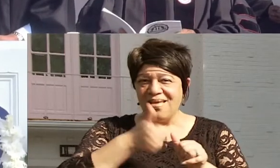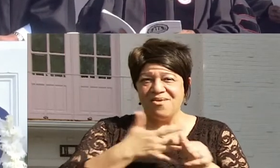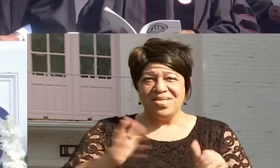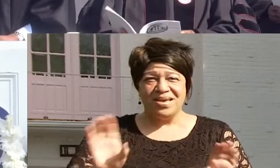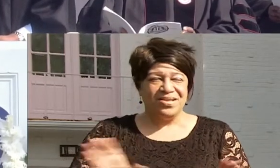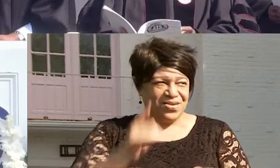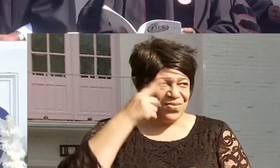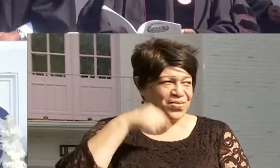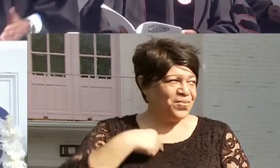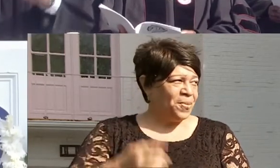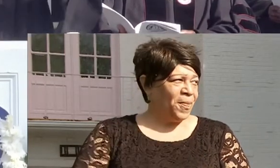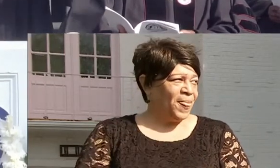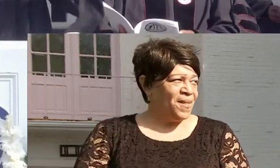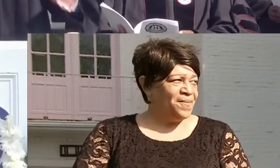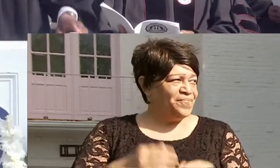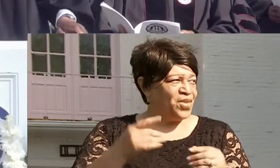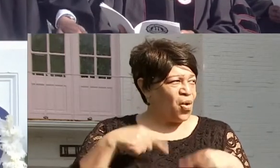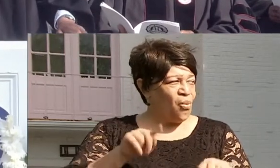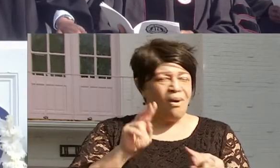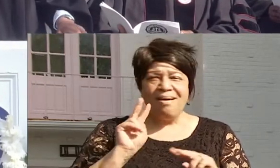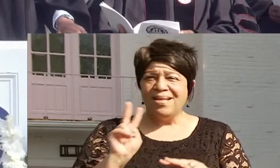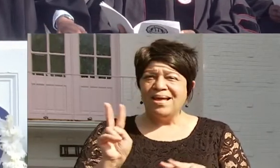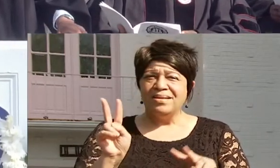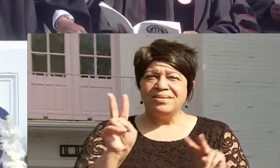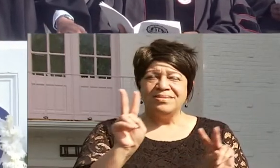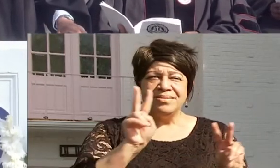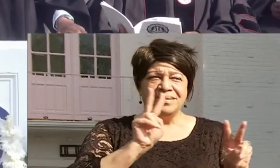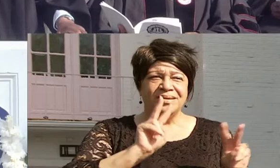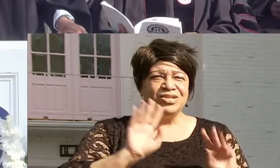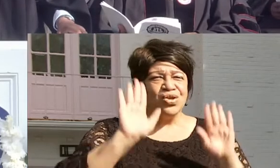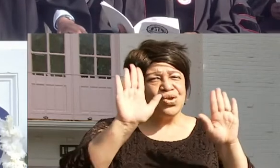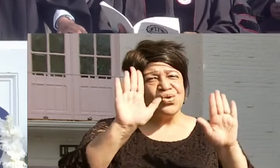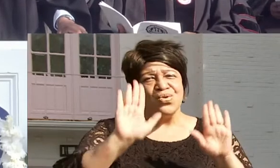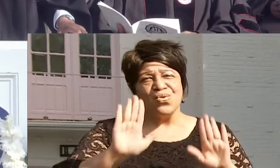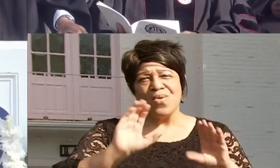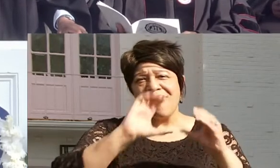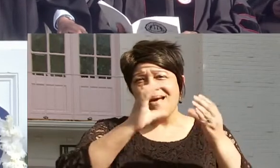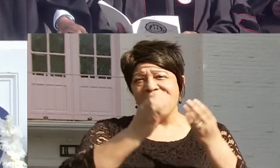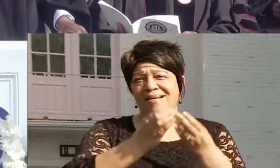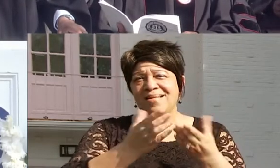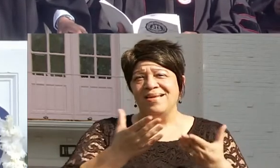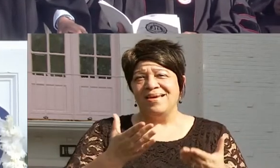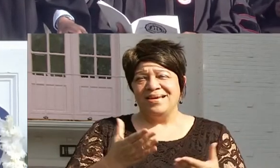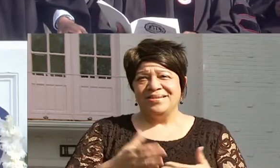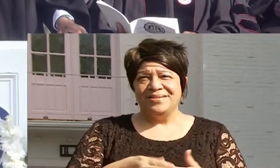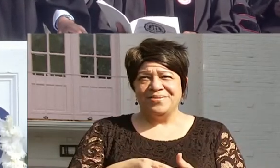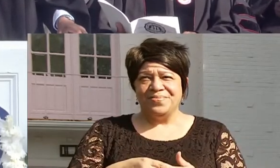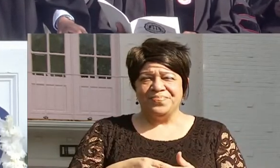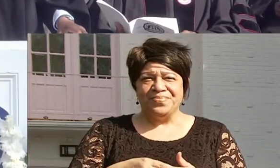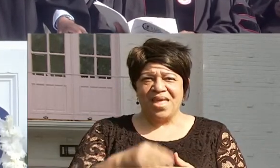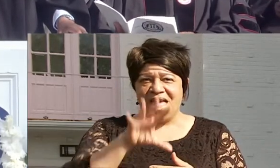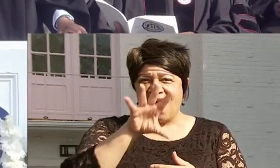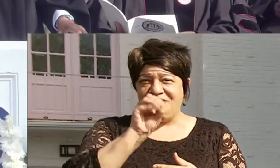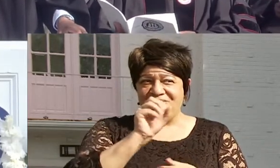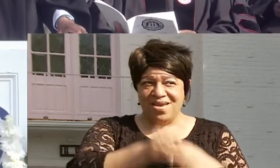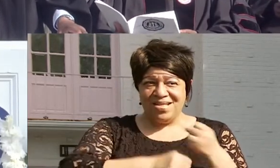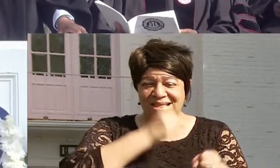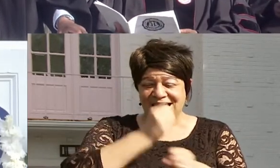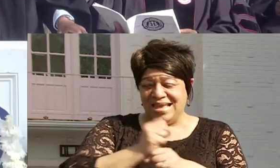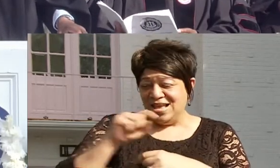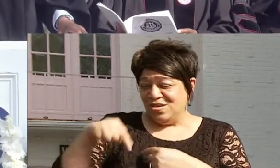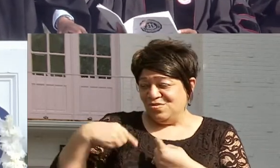that as I look out at this great class, that 50 years from